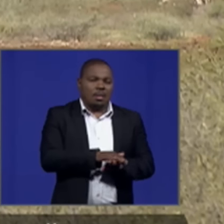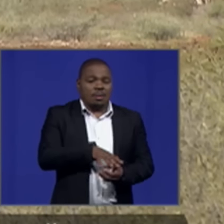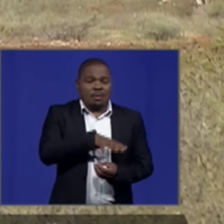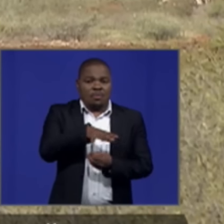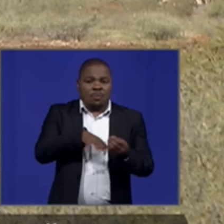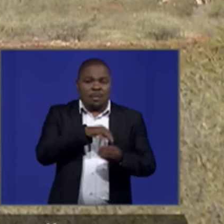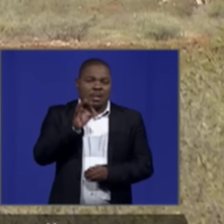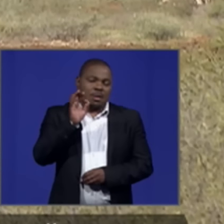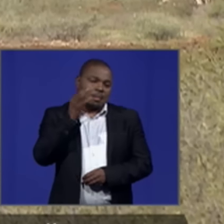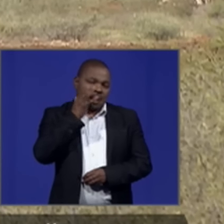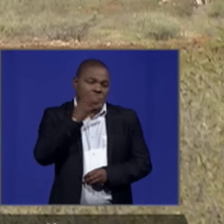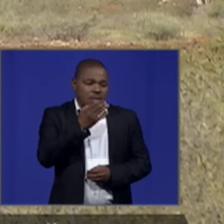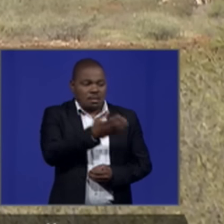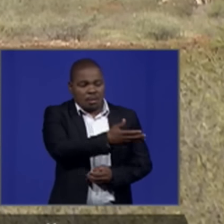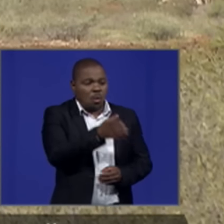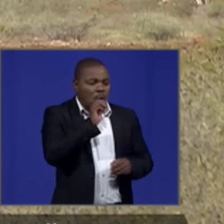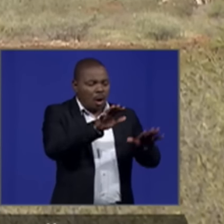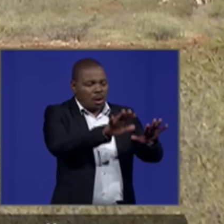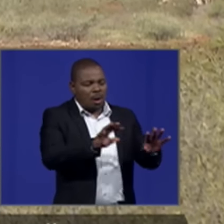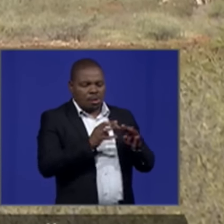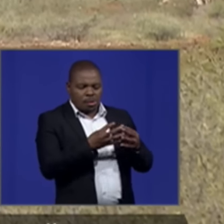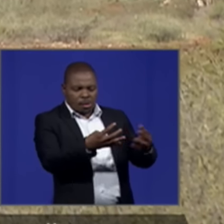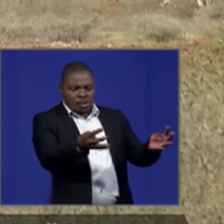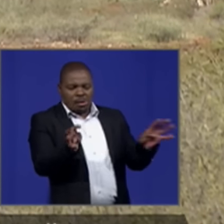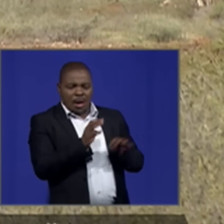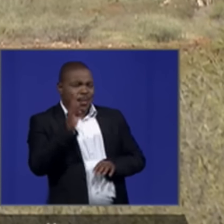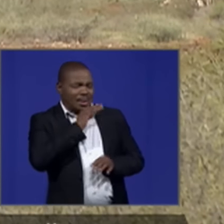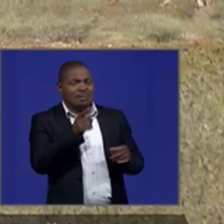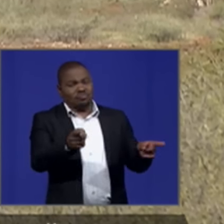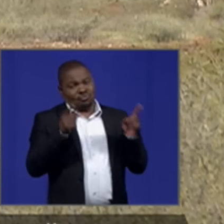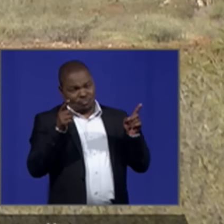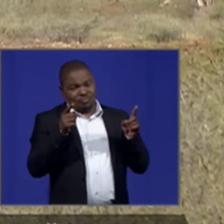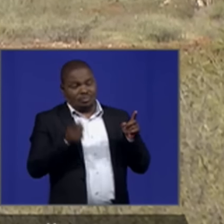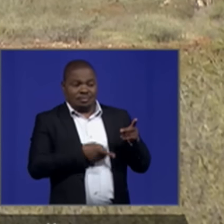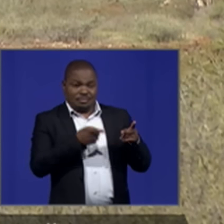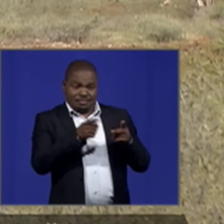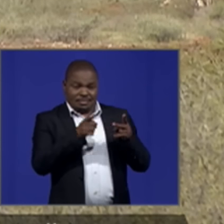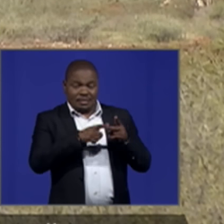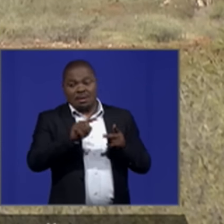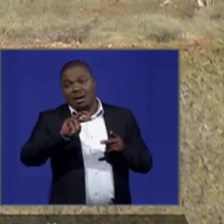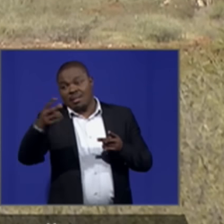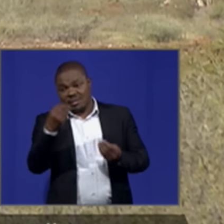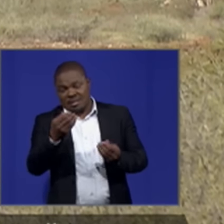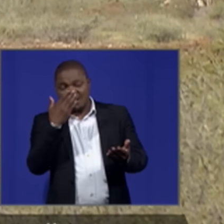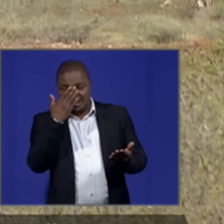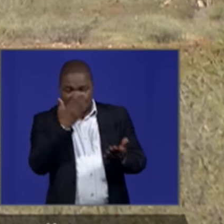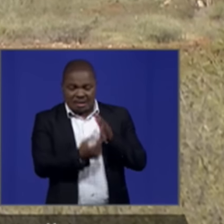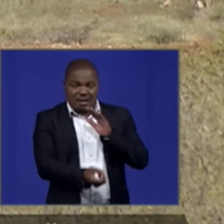sa dikaganyediwang e kotsi le go gatelela gore e santse le matshosetsi go bana ba bangwe mo